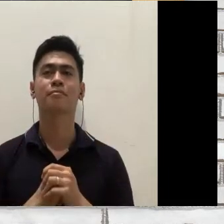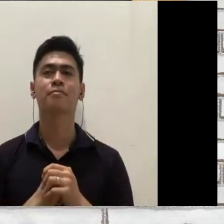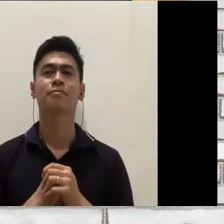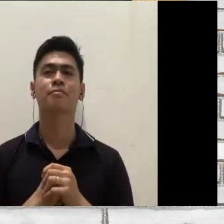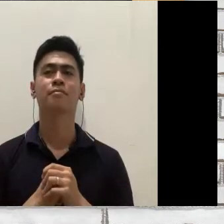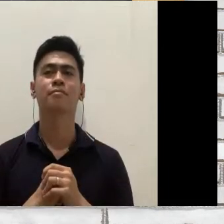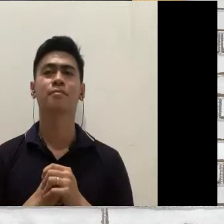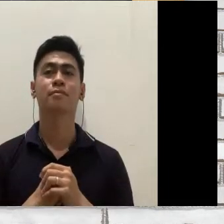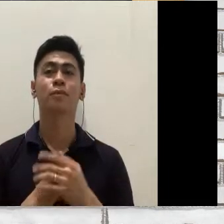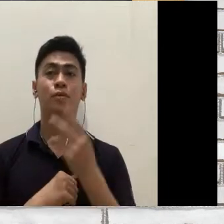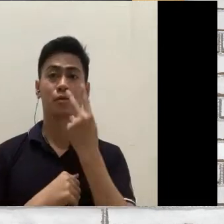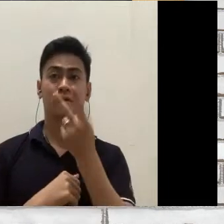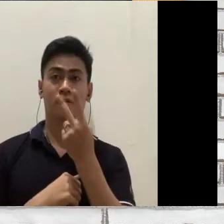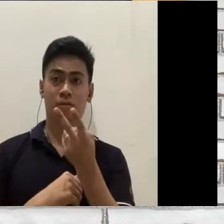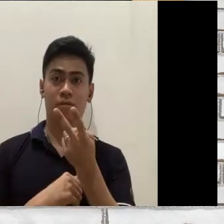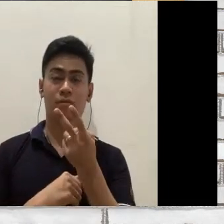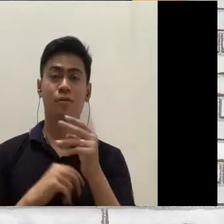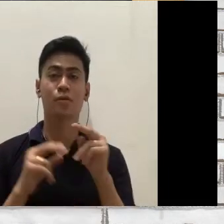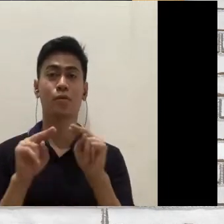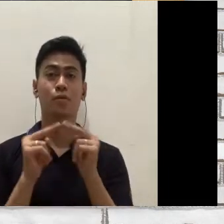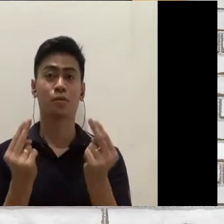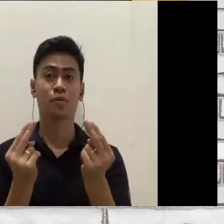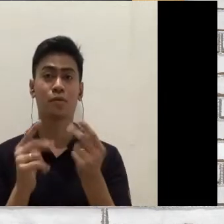a notebook from my backpack?